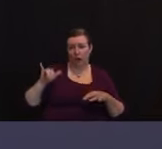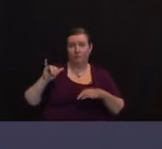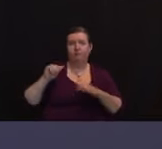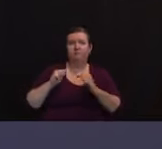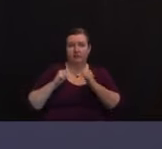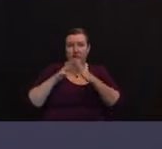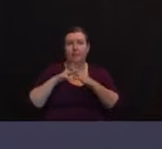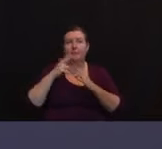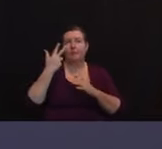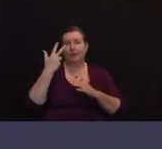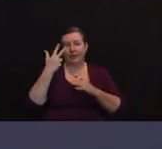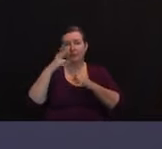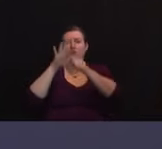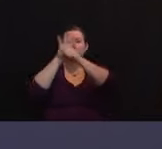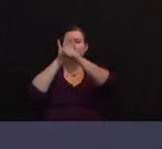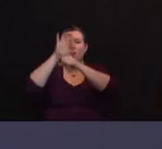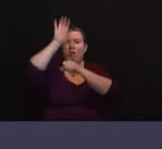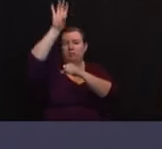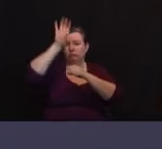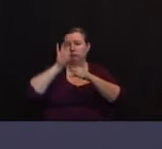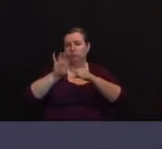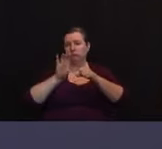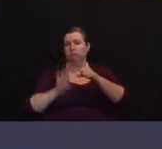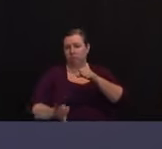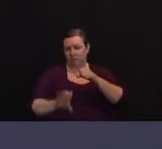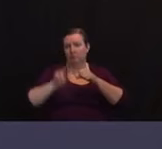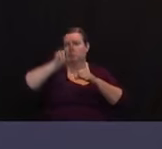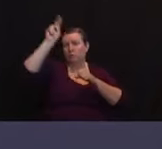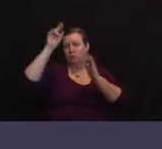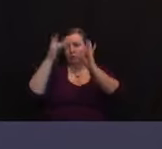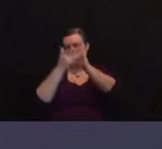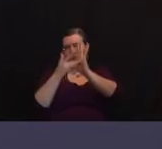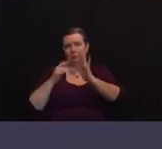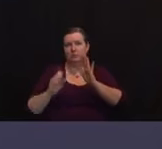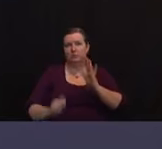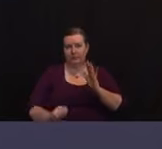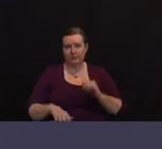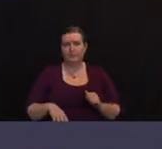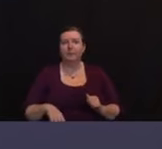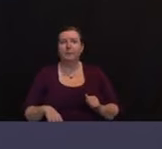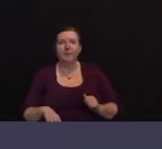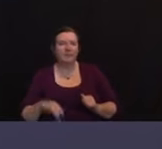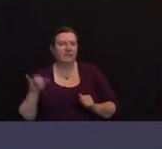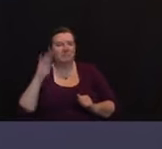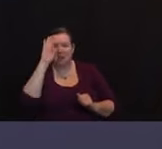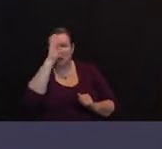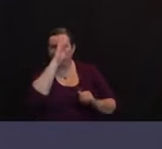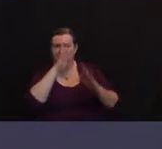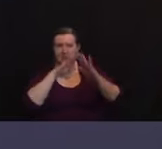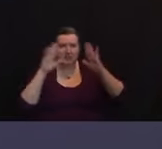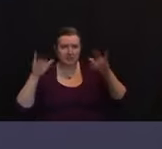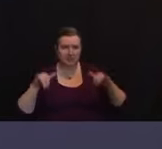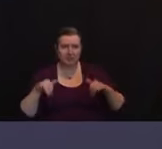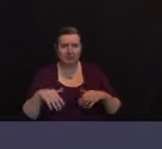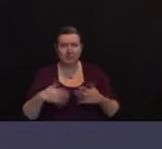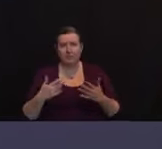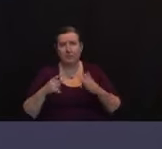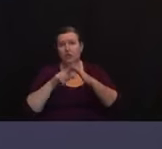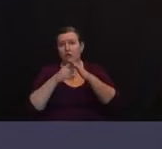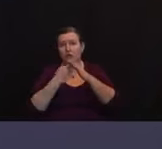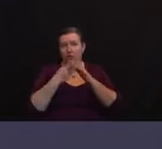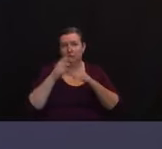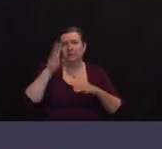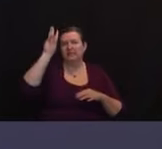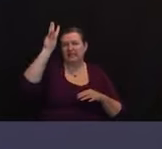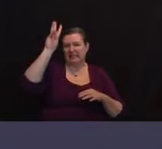hospital systems. We then Judy's broken that down from 3 to 6 as it relates